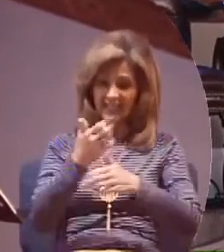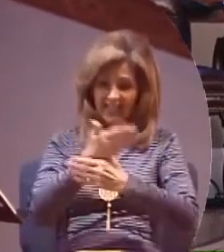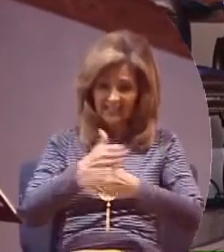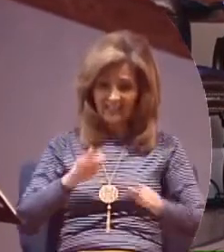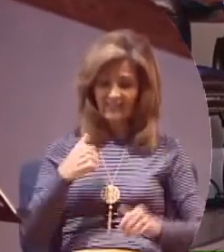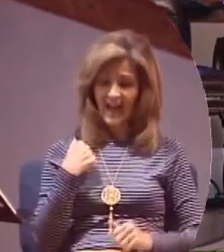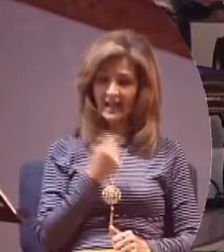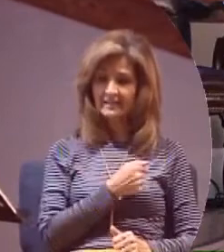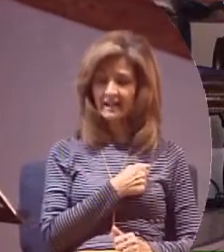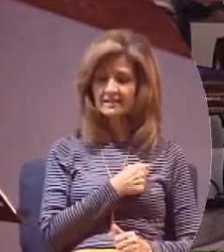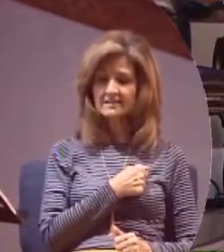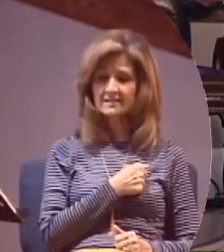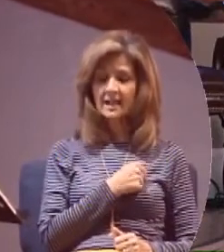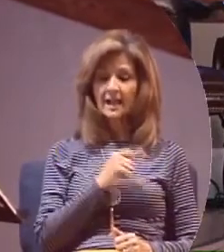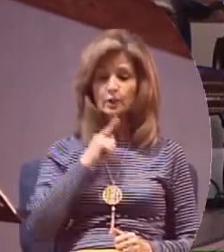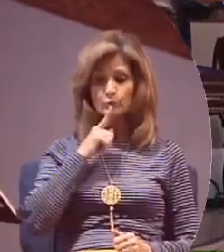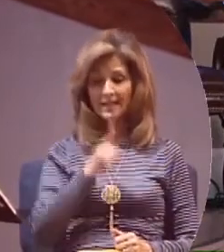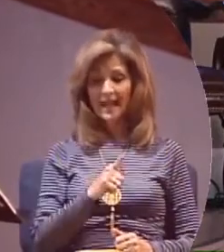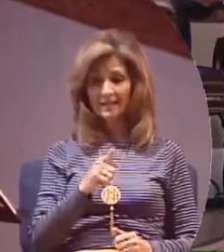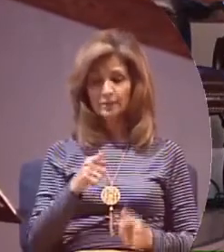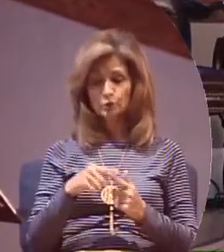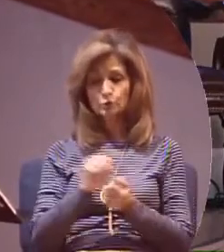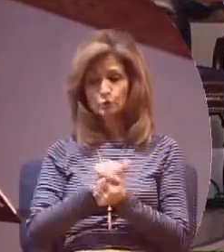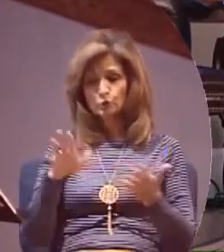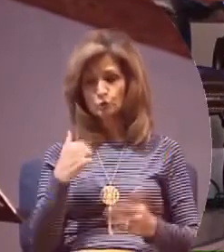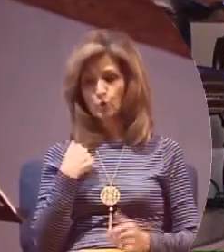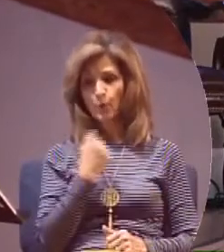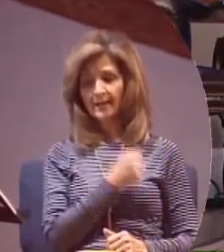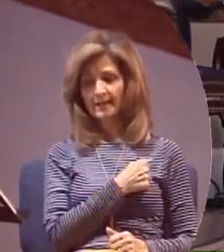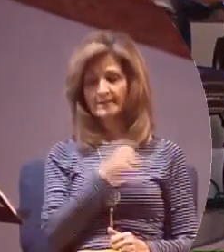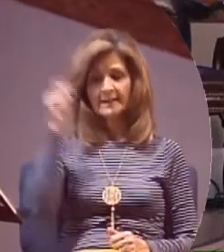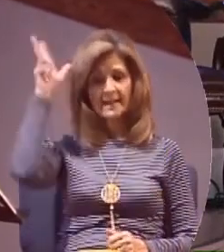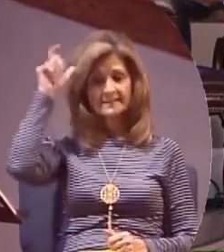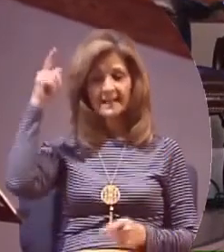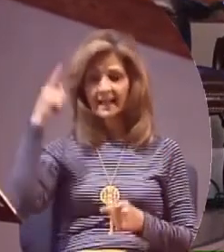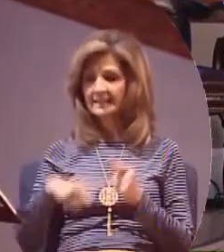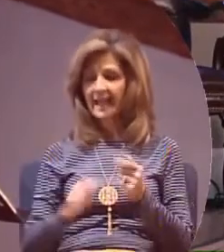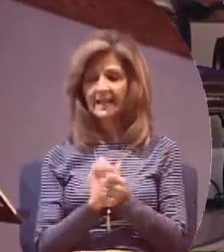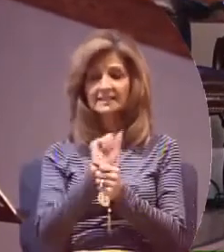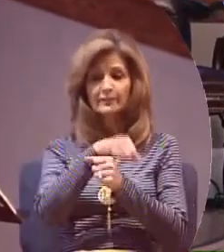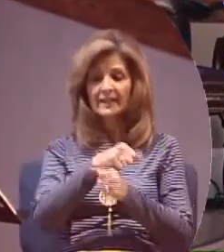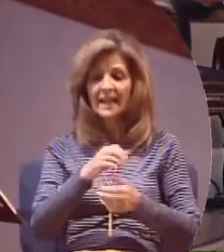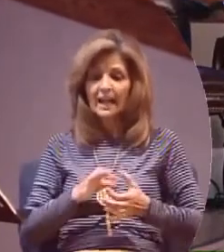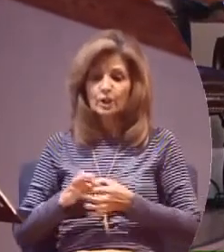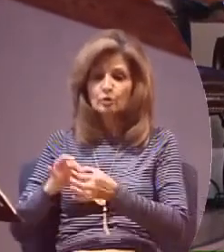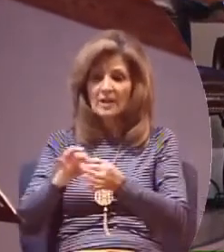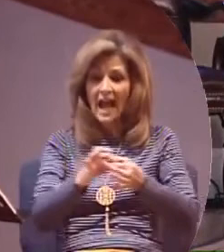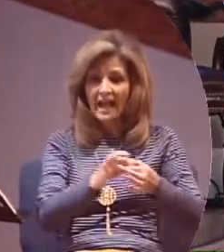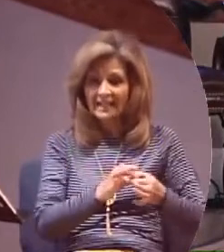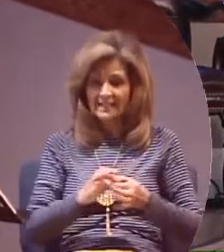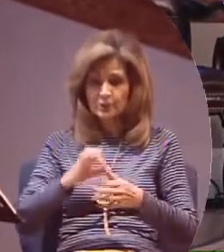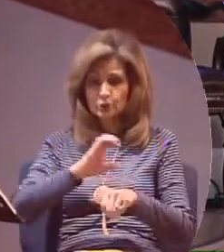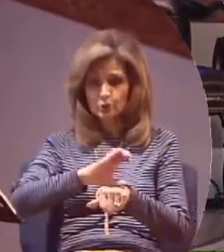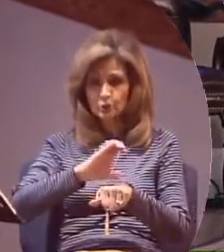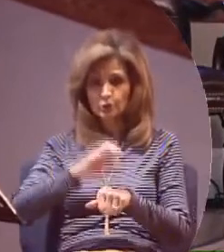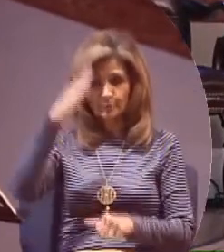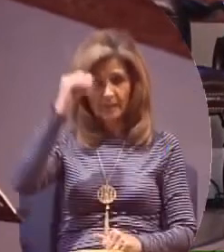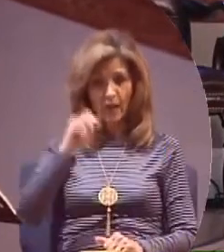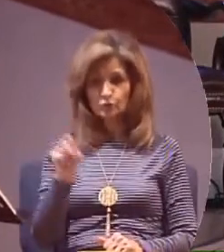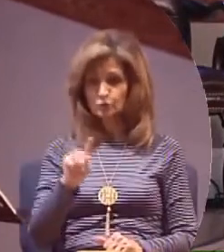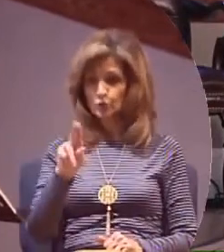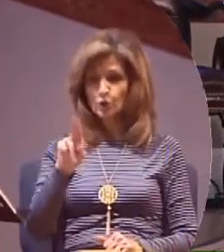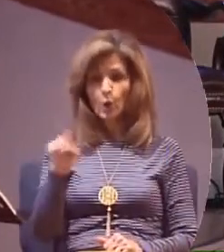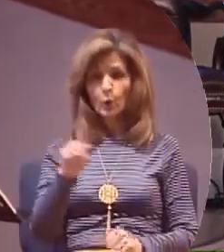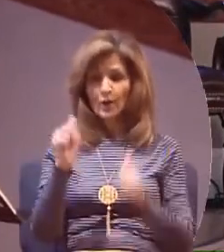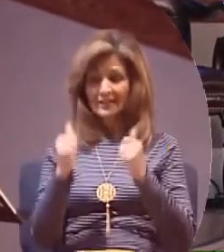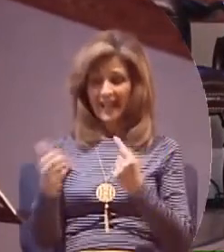us in reality to destroy us. Satan cannot defeat a united church because there's nowhere he can